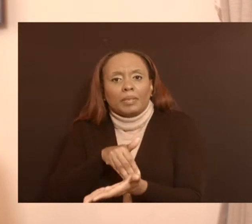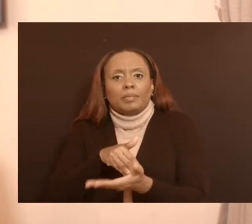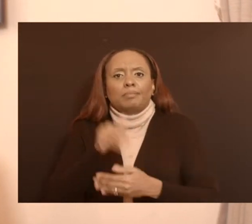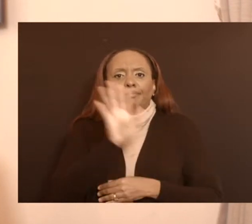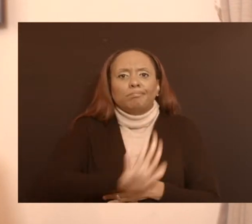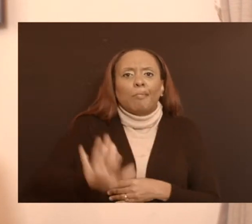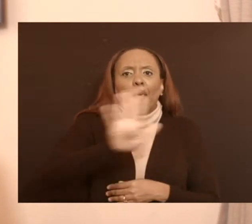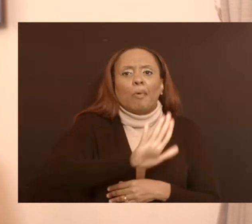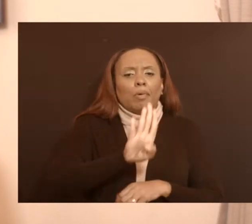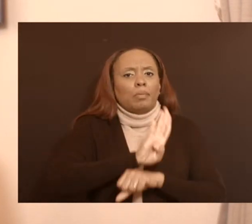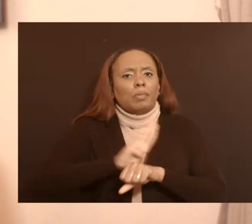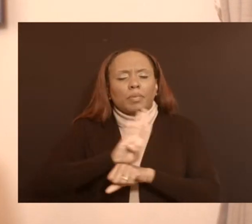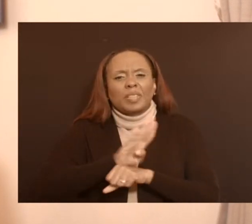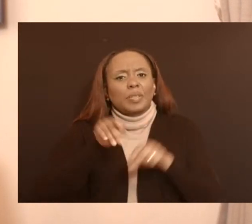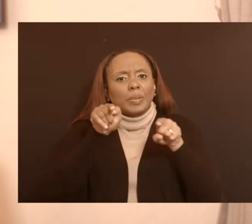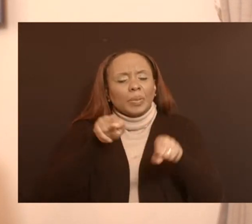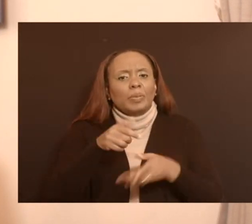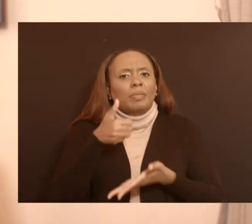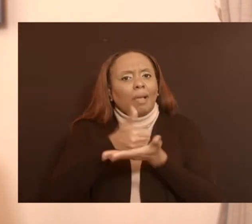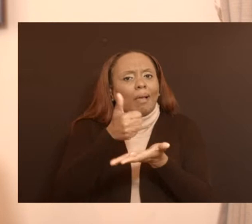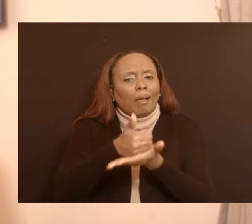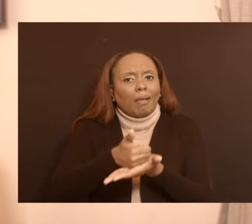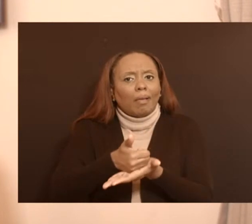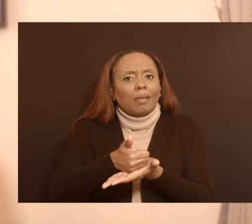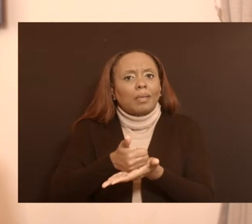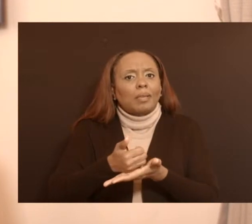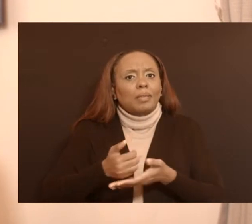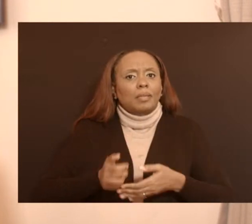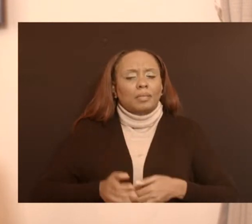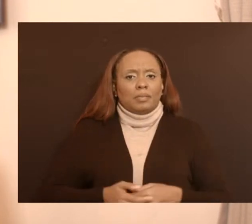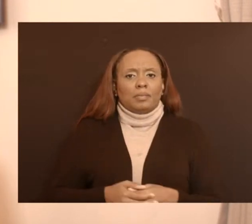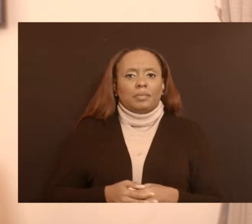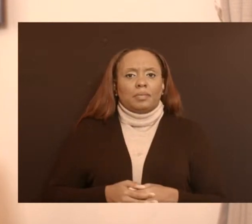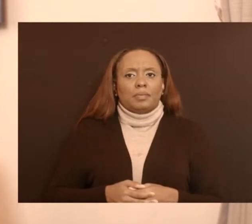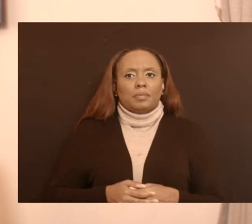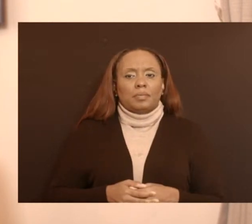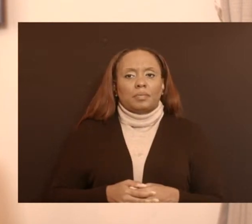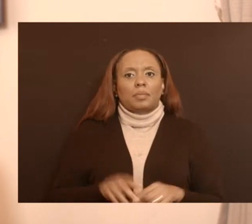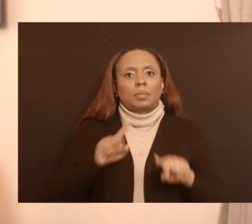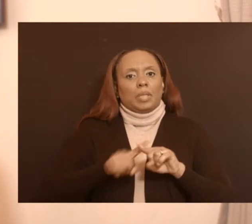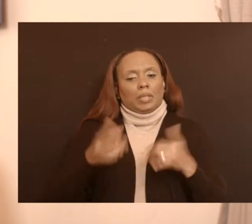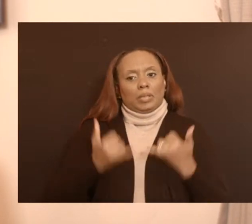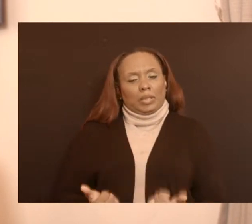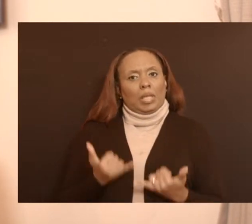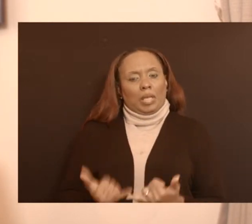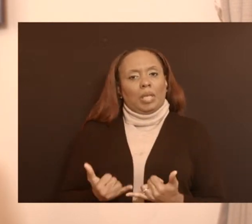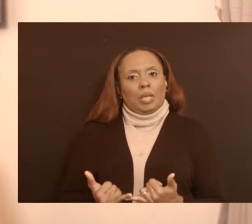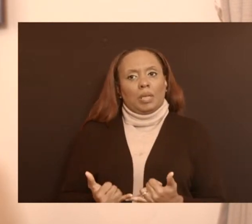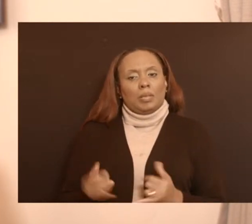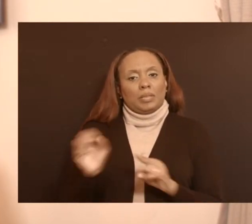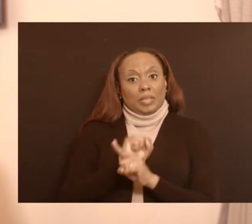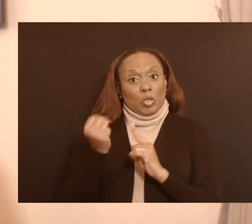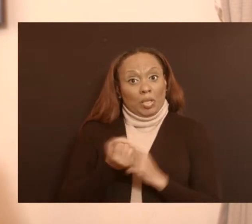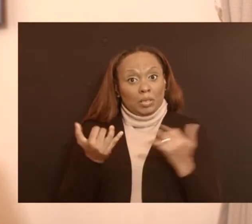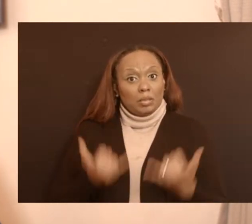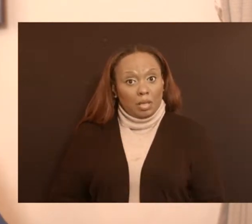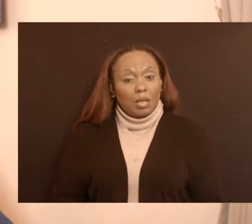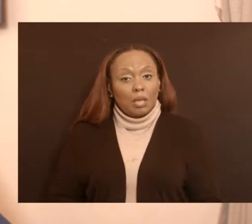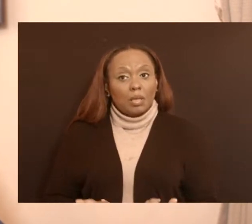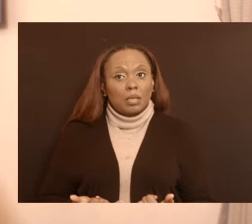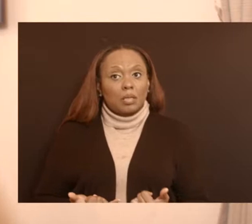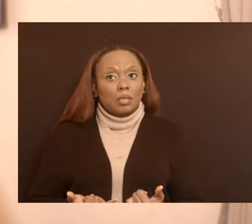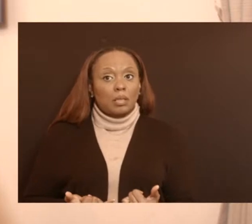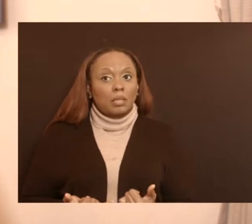the individual Barbadians. But what we are seeing here is as the